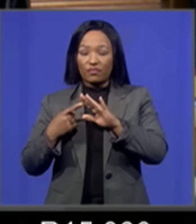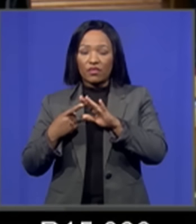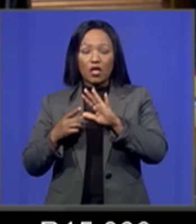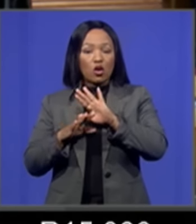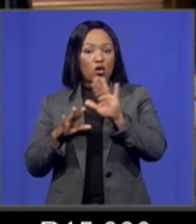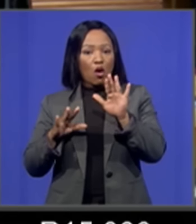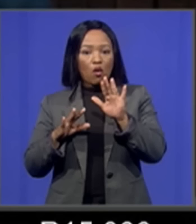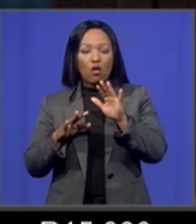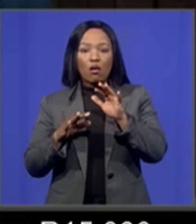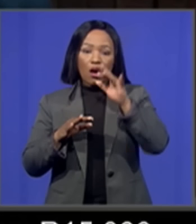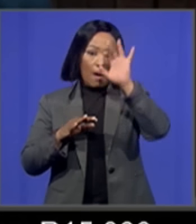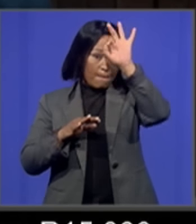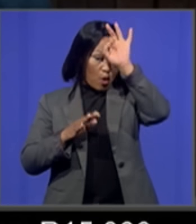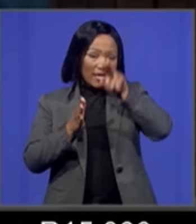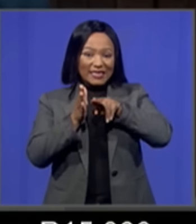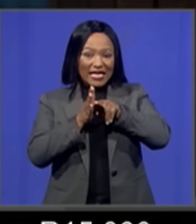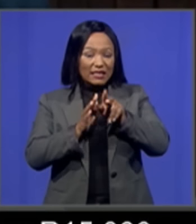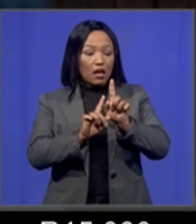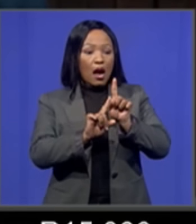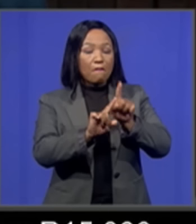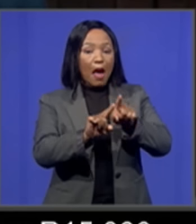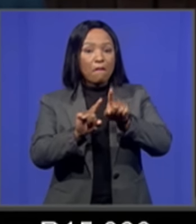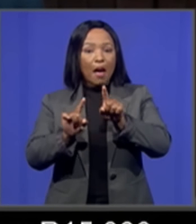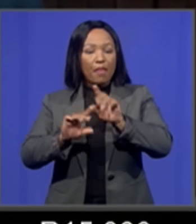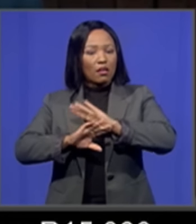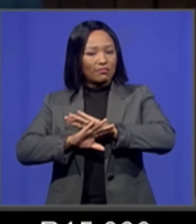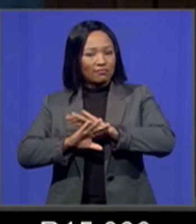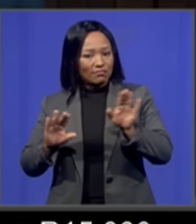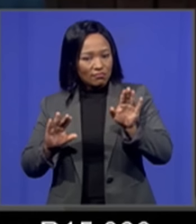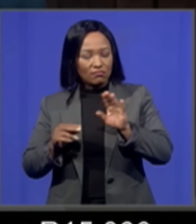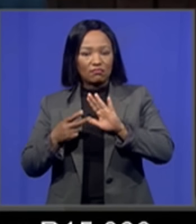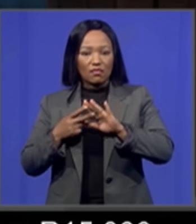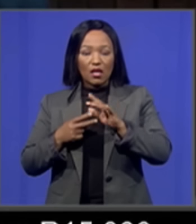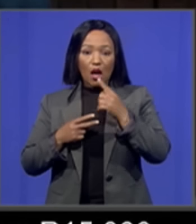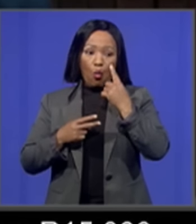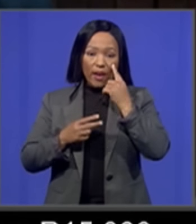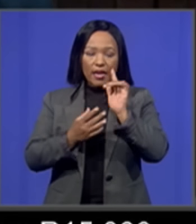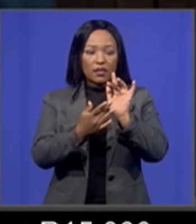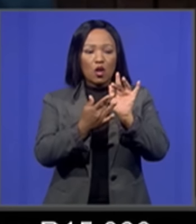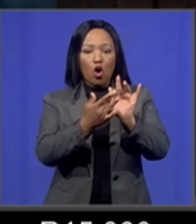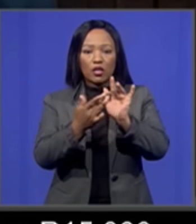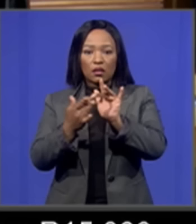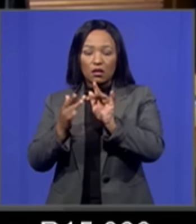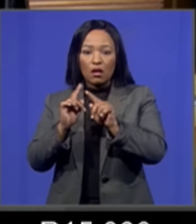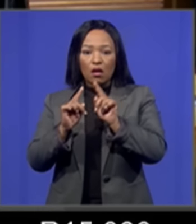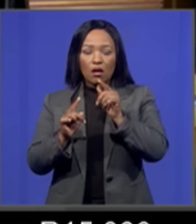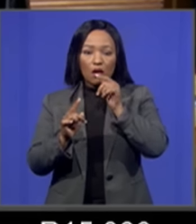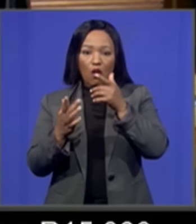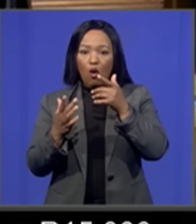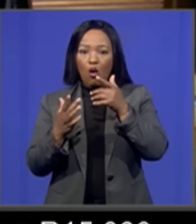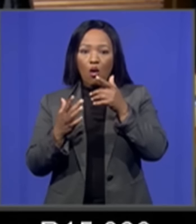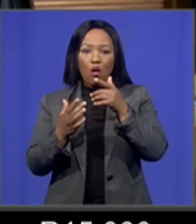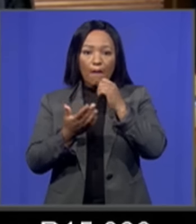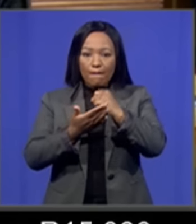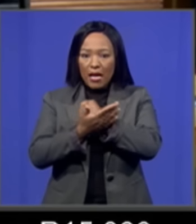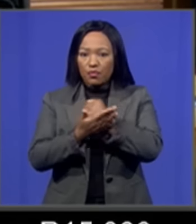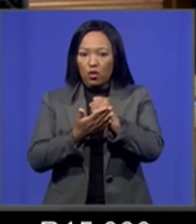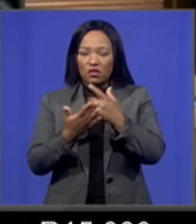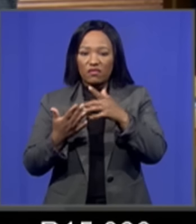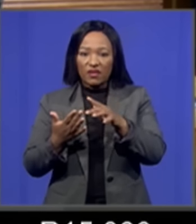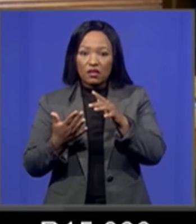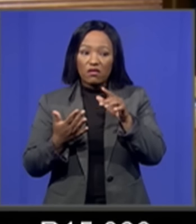la gago ditishing tša maphodisa ka nageng go se sonya-sonyane le ditlhatse ga e šita le go neelana ka mangola a go tšwa ka nageng go lephodisa